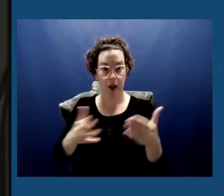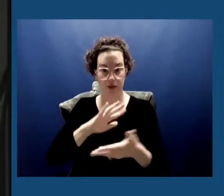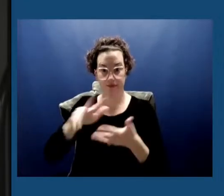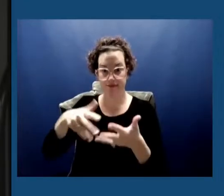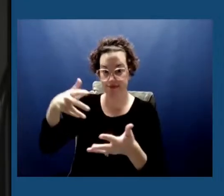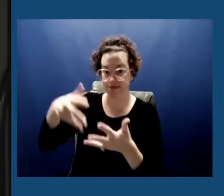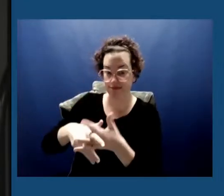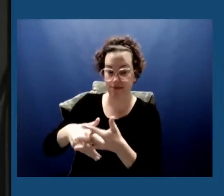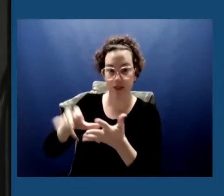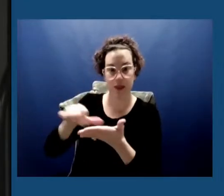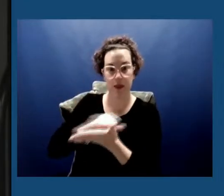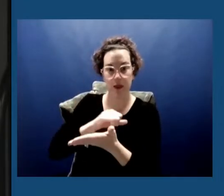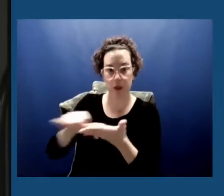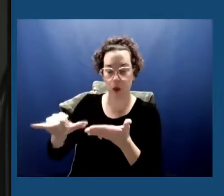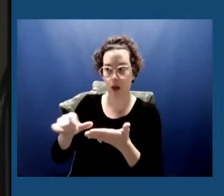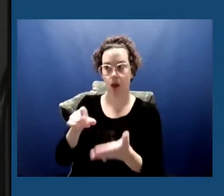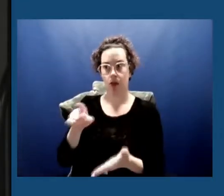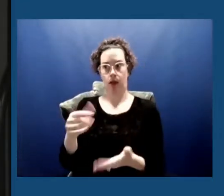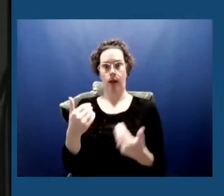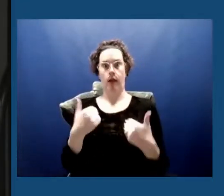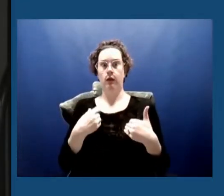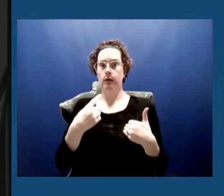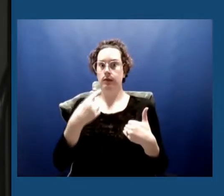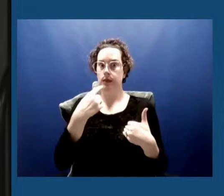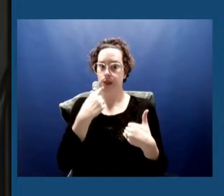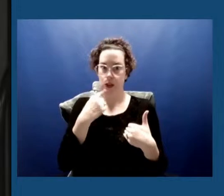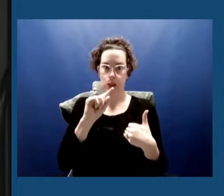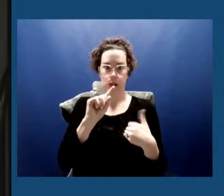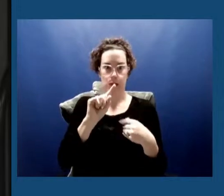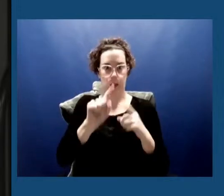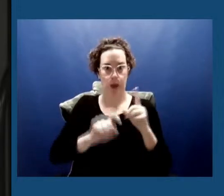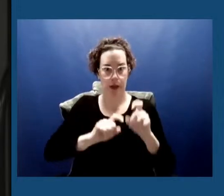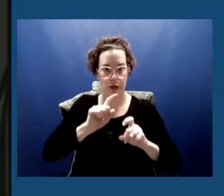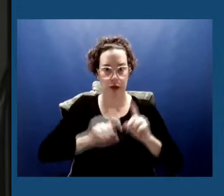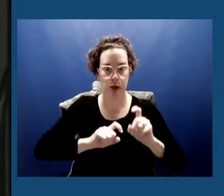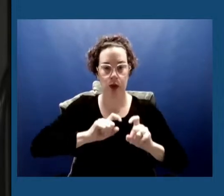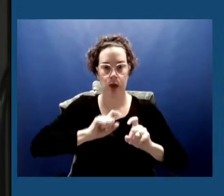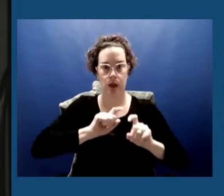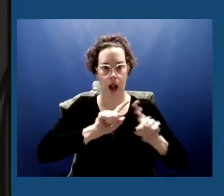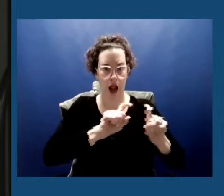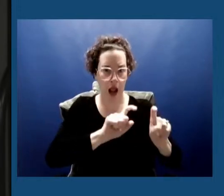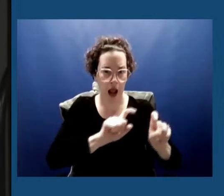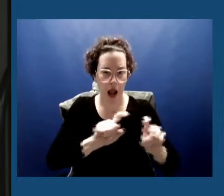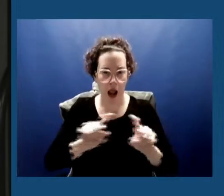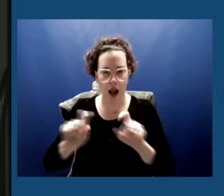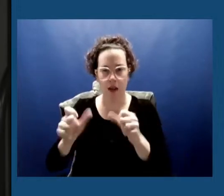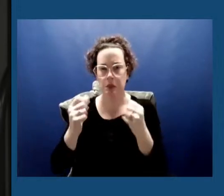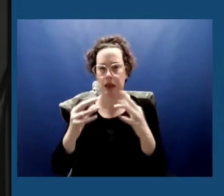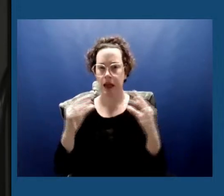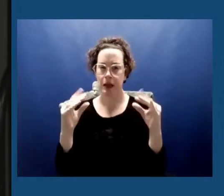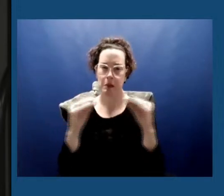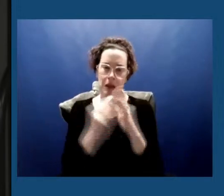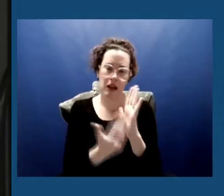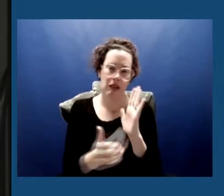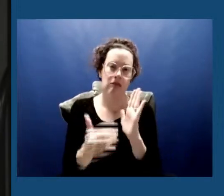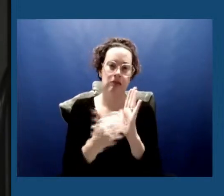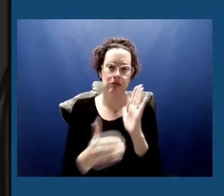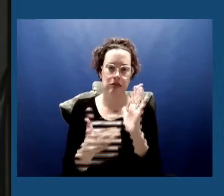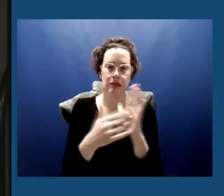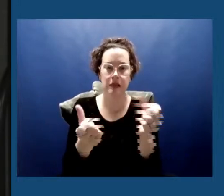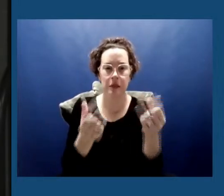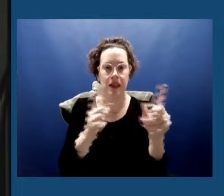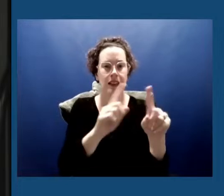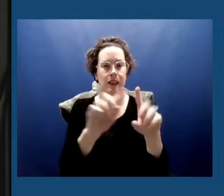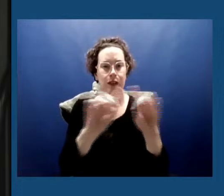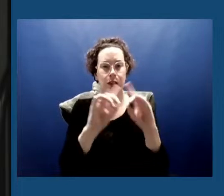of really serious questions to first Michael and myself, and there's a lot of meetings, and there's a lot of meetings with a lot of different